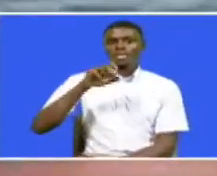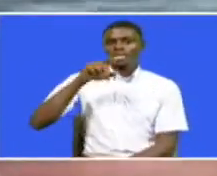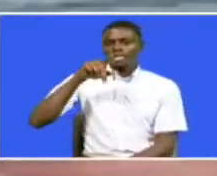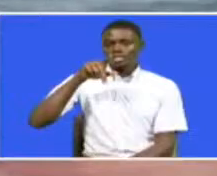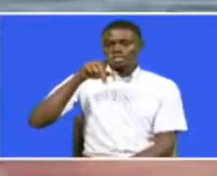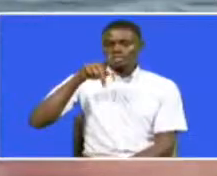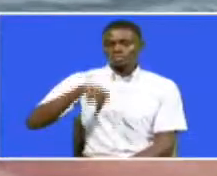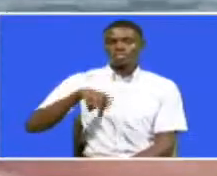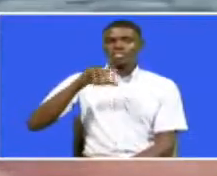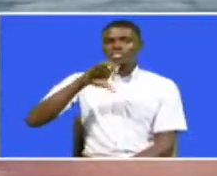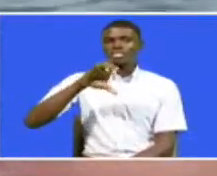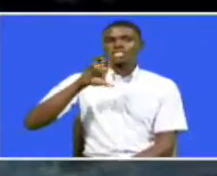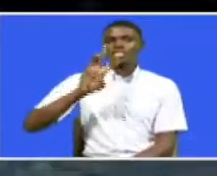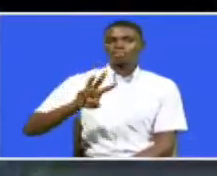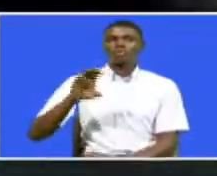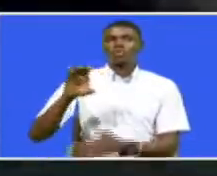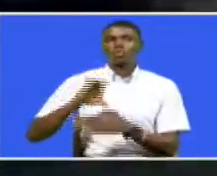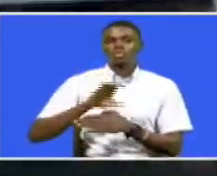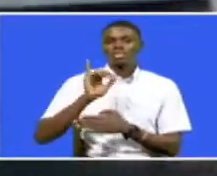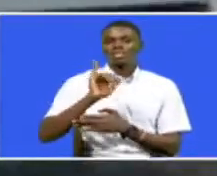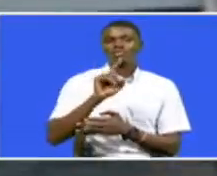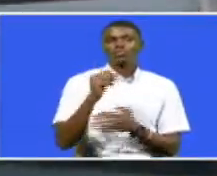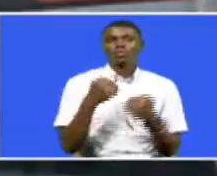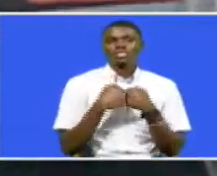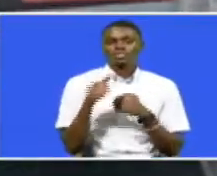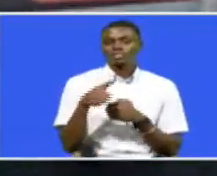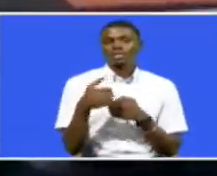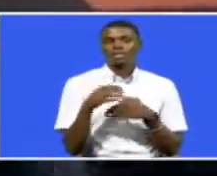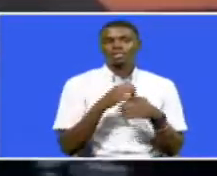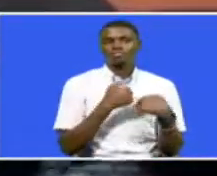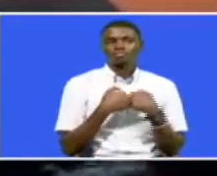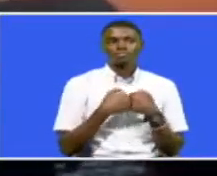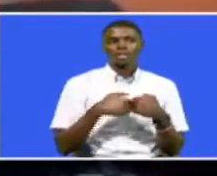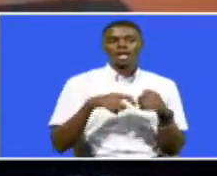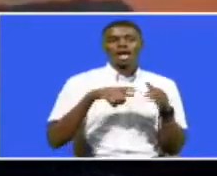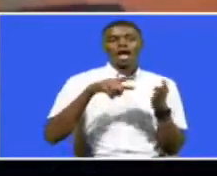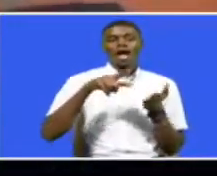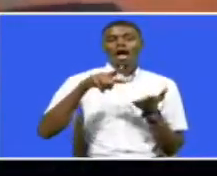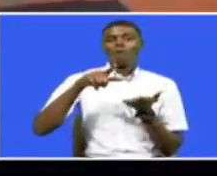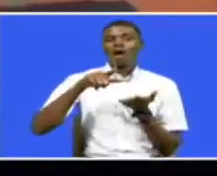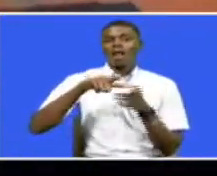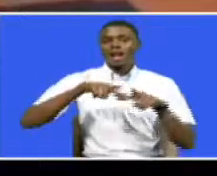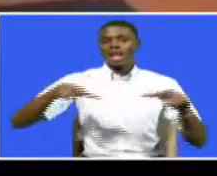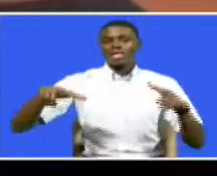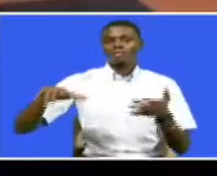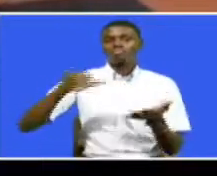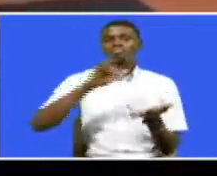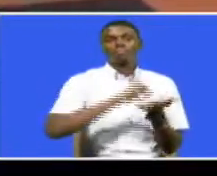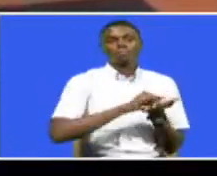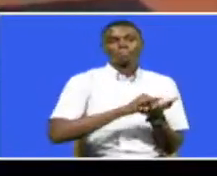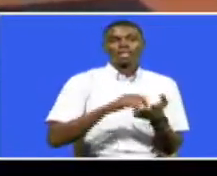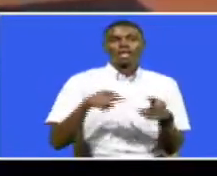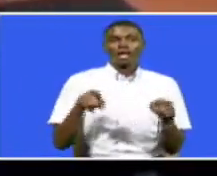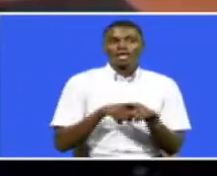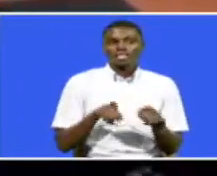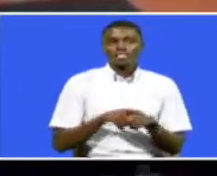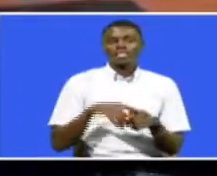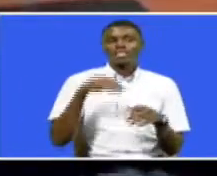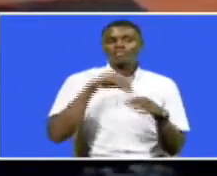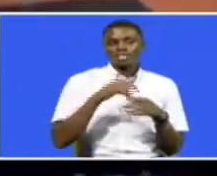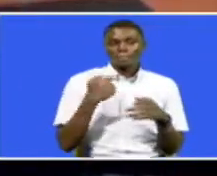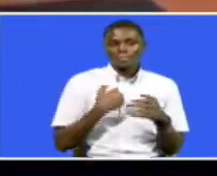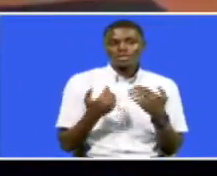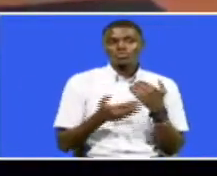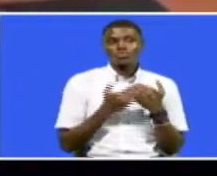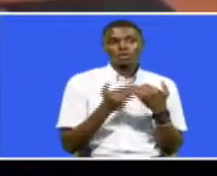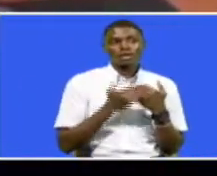STCW courses. That's one challenge. The other challenge is our landing sites, because as an investor, it's me to